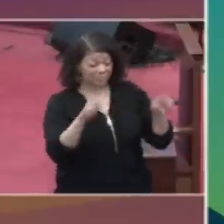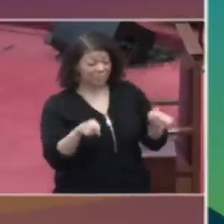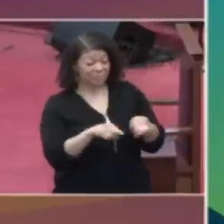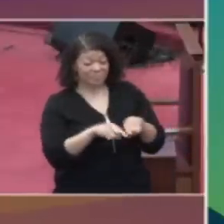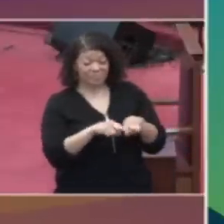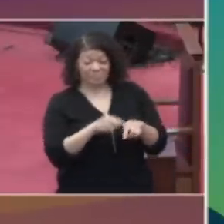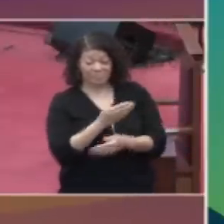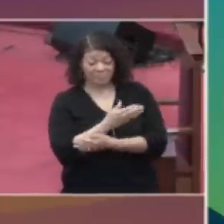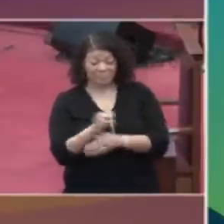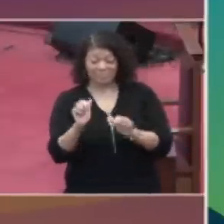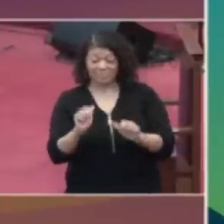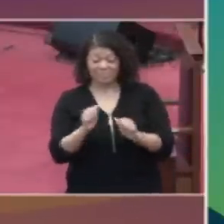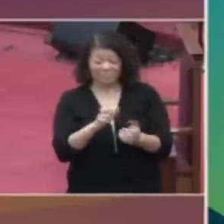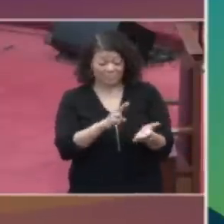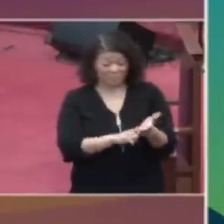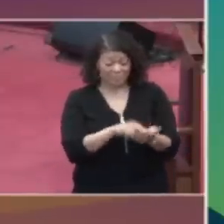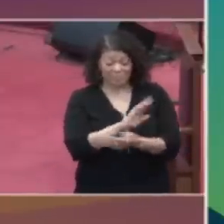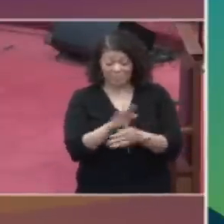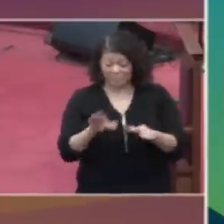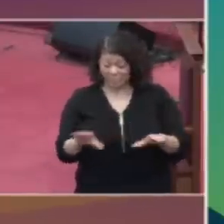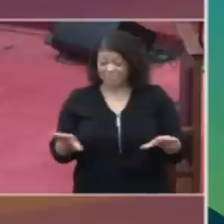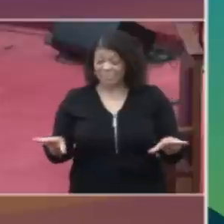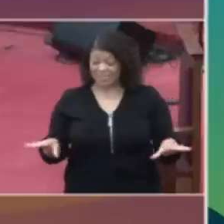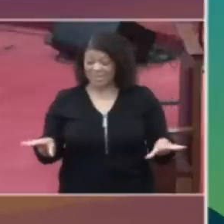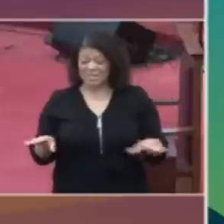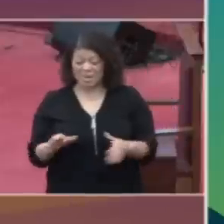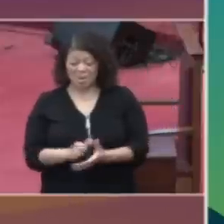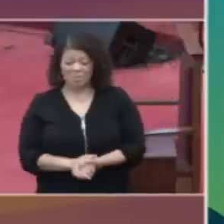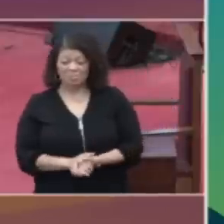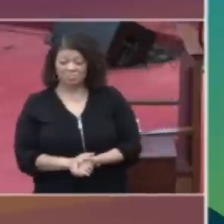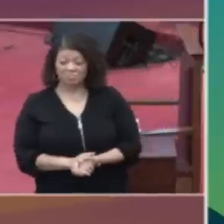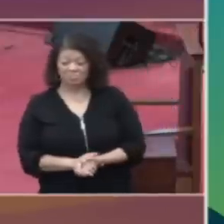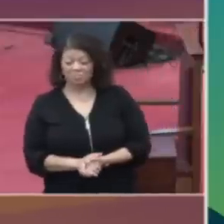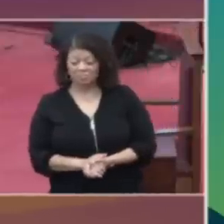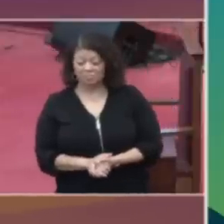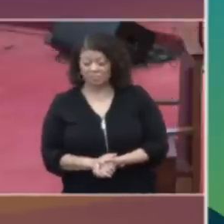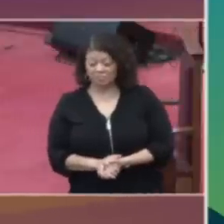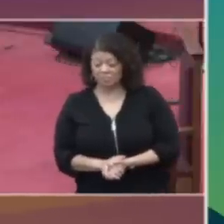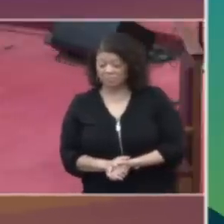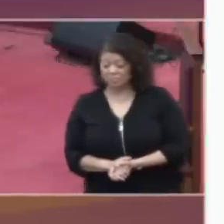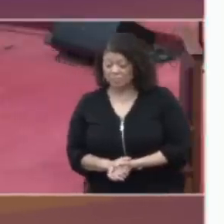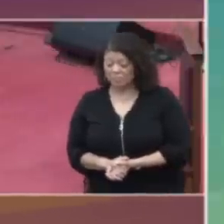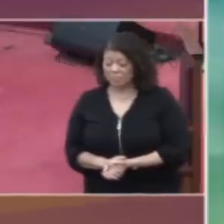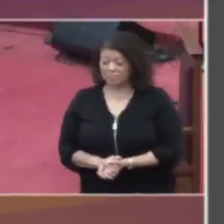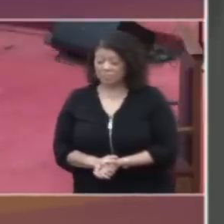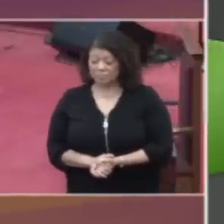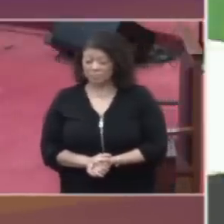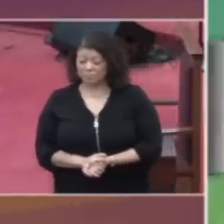mt-ararat.org. Click the Youth of the Mount page and register your child today.